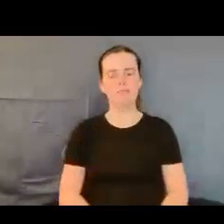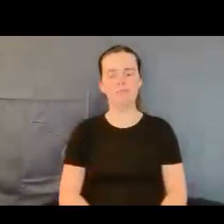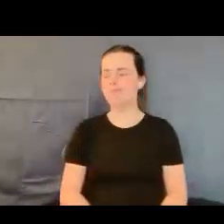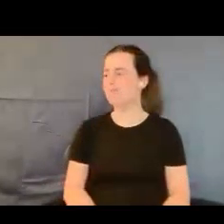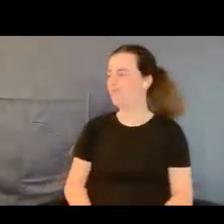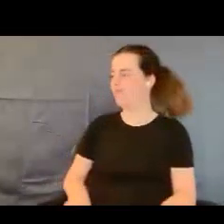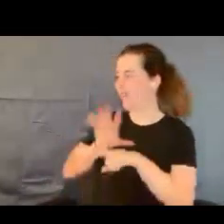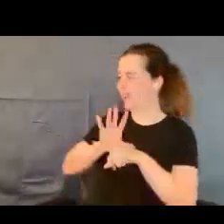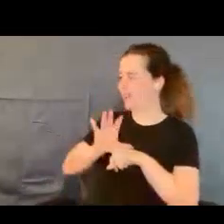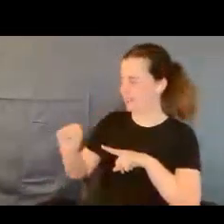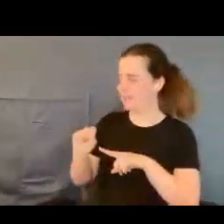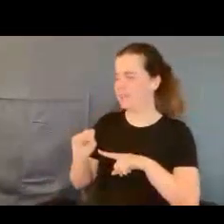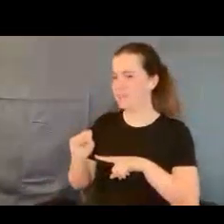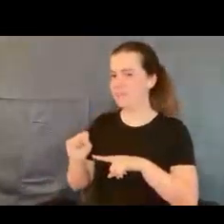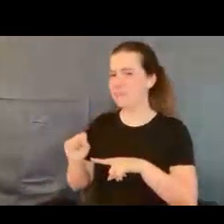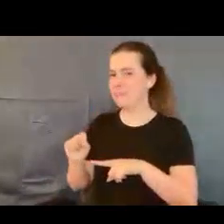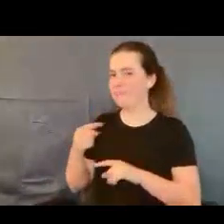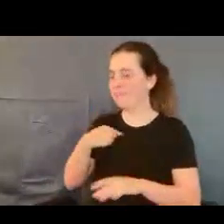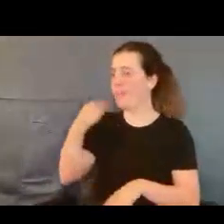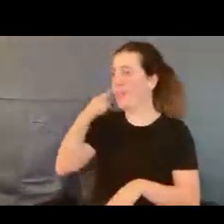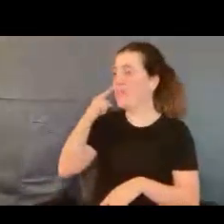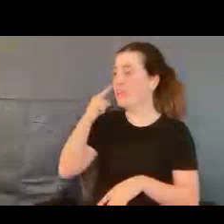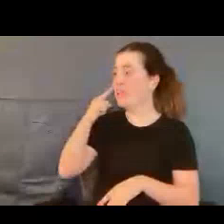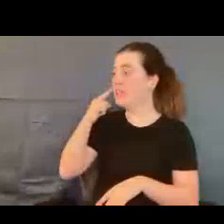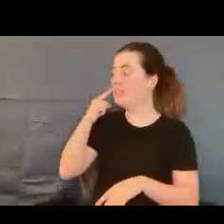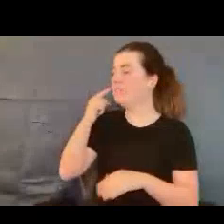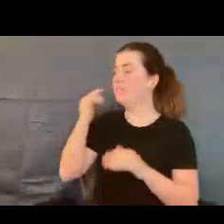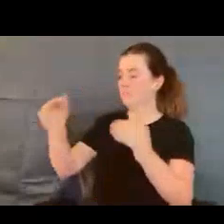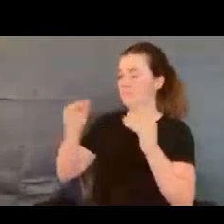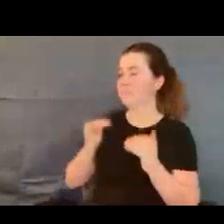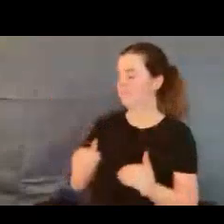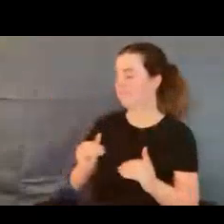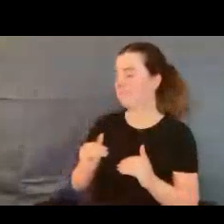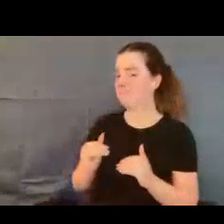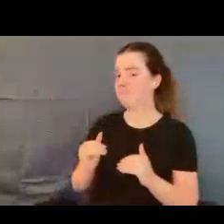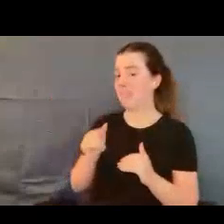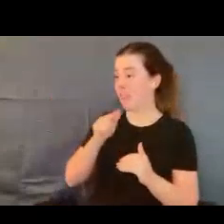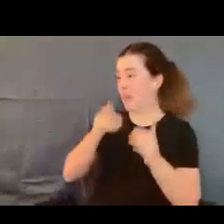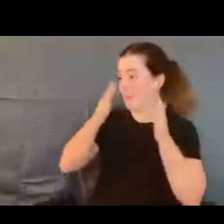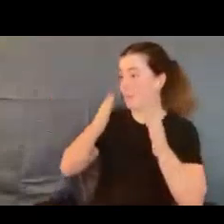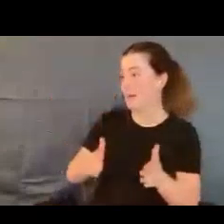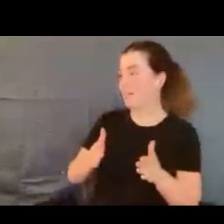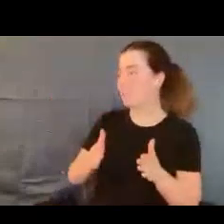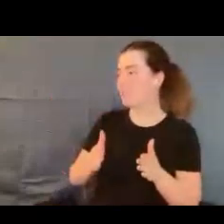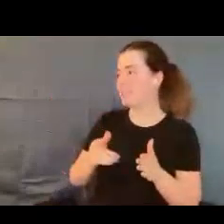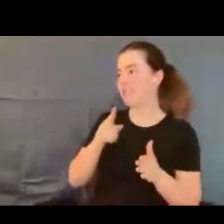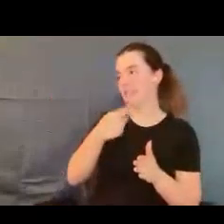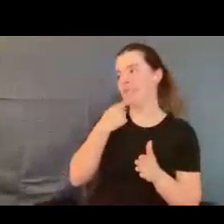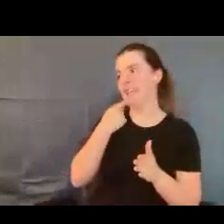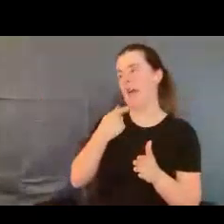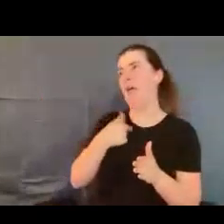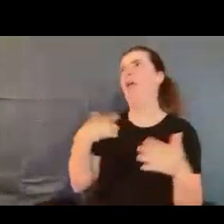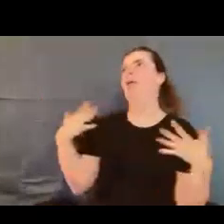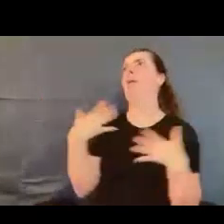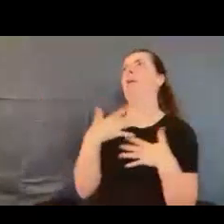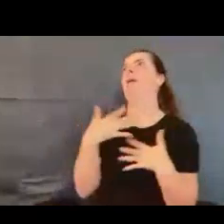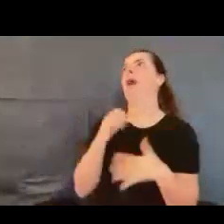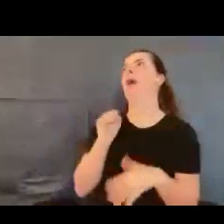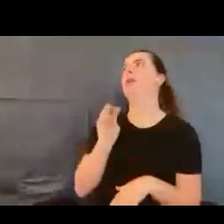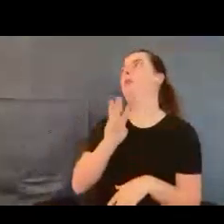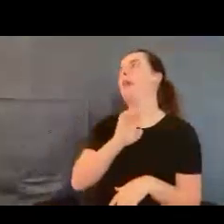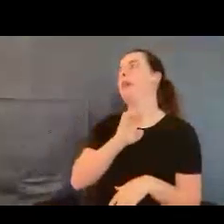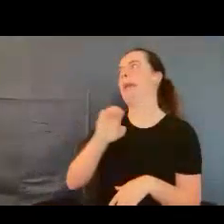Awesome. I think we can move on. The person asked that question also mentioned that she's scared of the sweeper. Do you want to